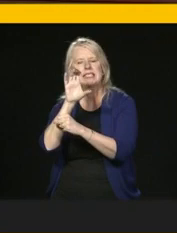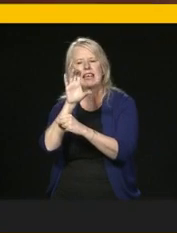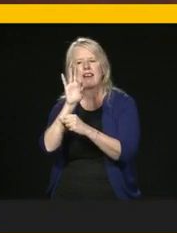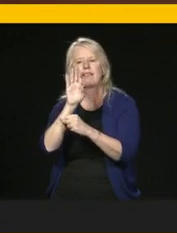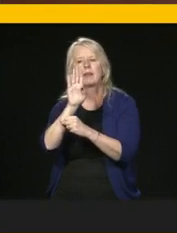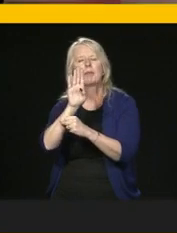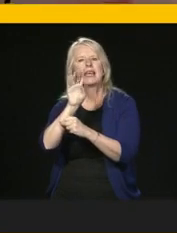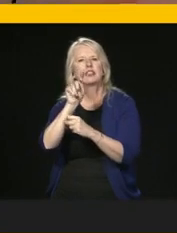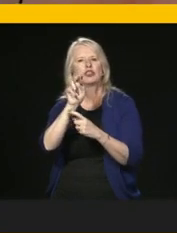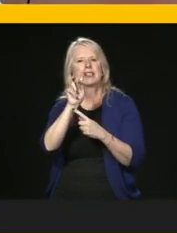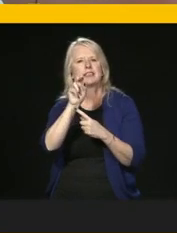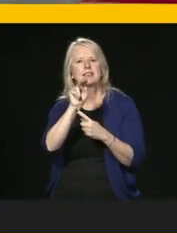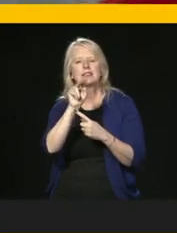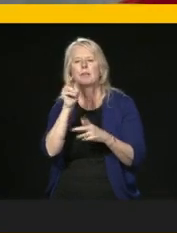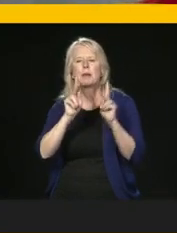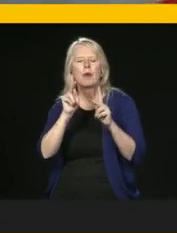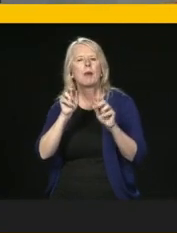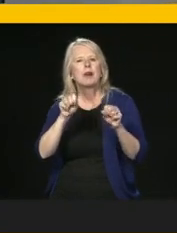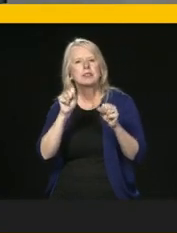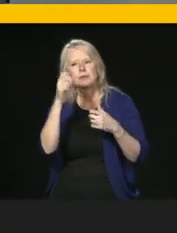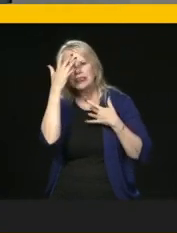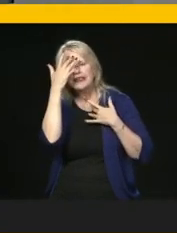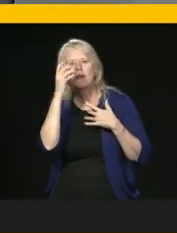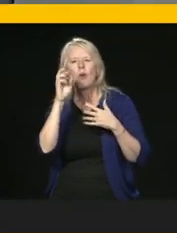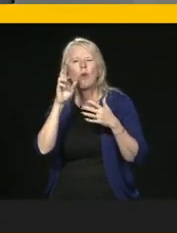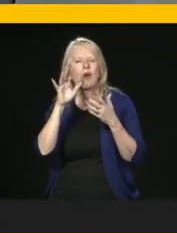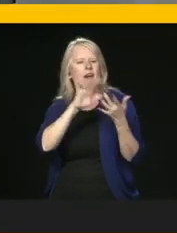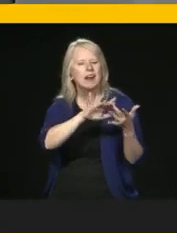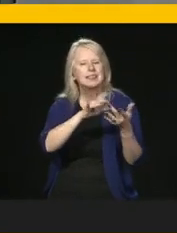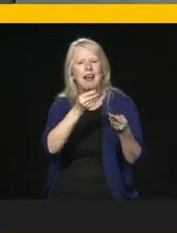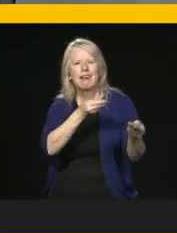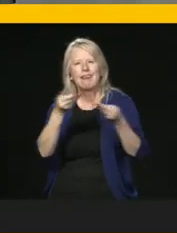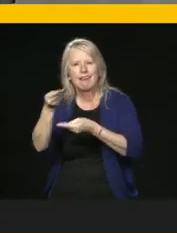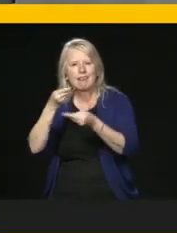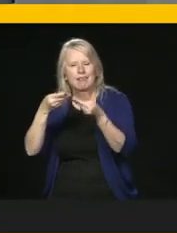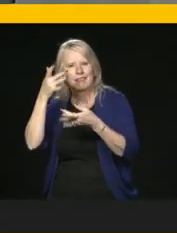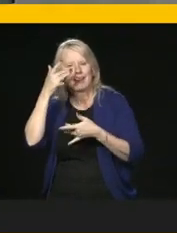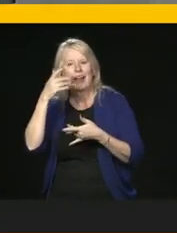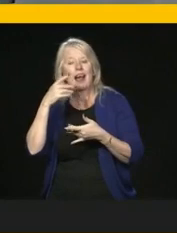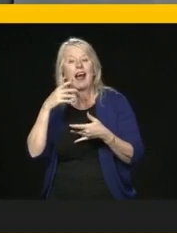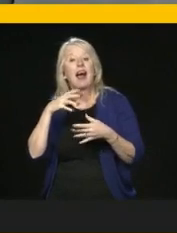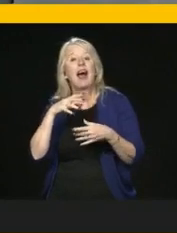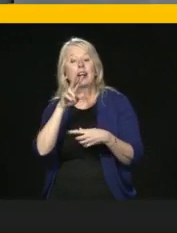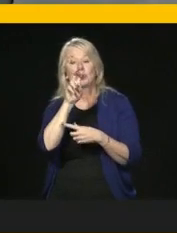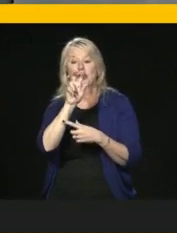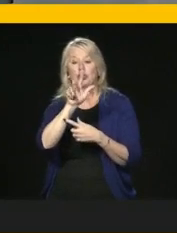have been in contact with ill people? Out of the 228 people that are there, how many people will remain after tomorrow?